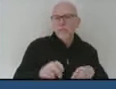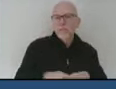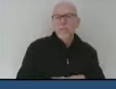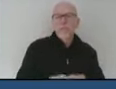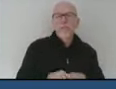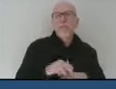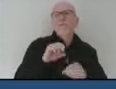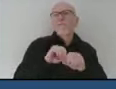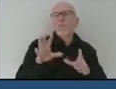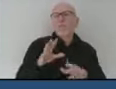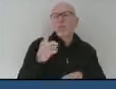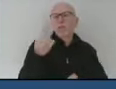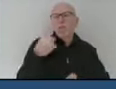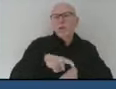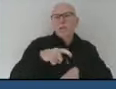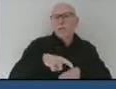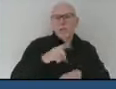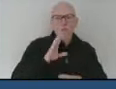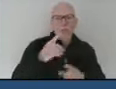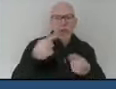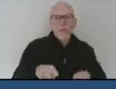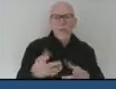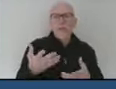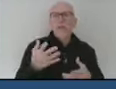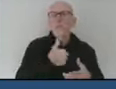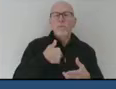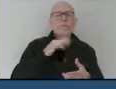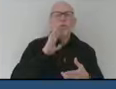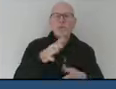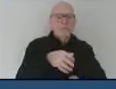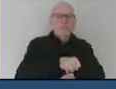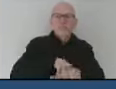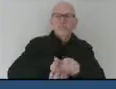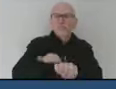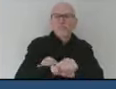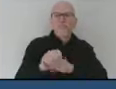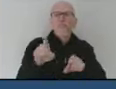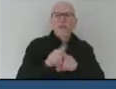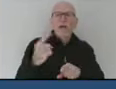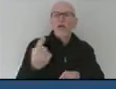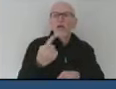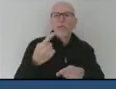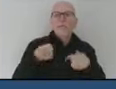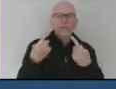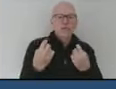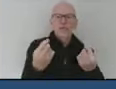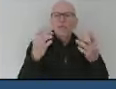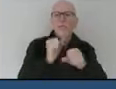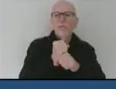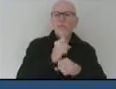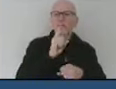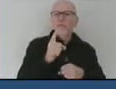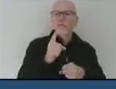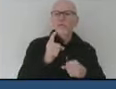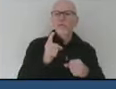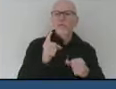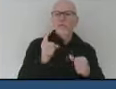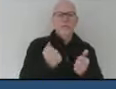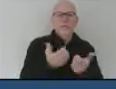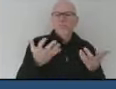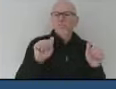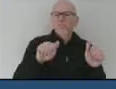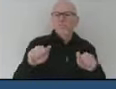one-time event that Hoosiers will step up, and like we always do in various venues, to make it possible if